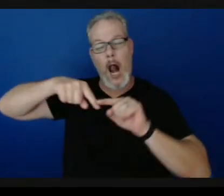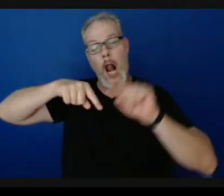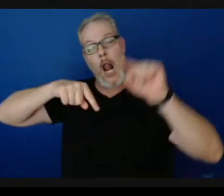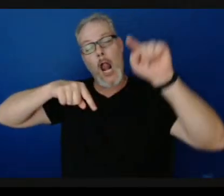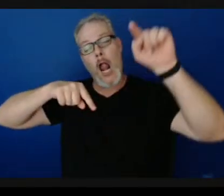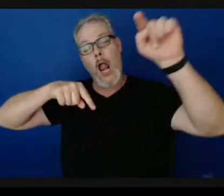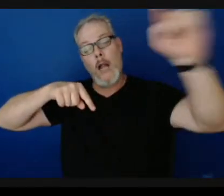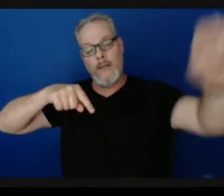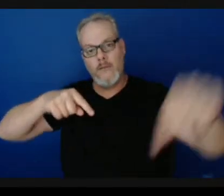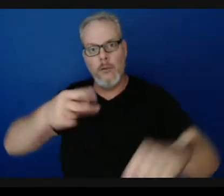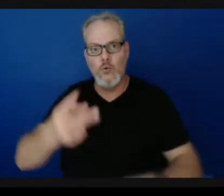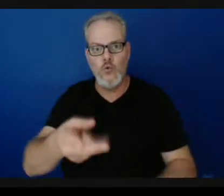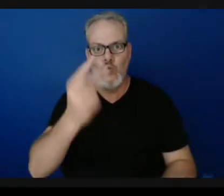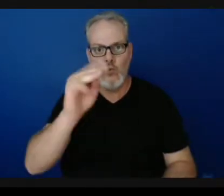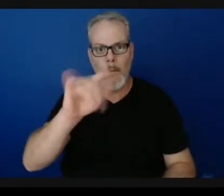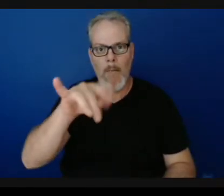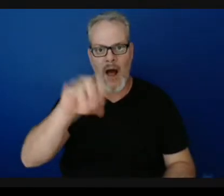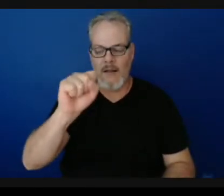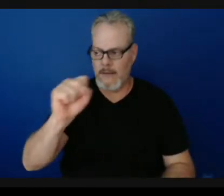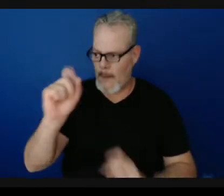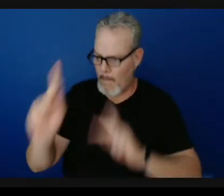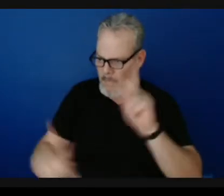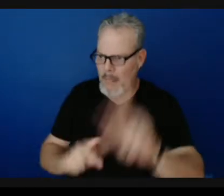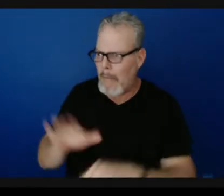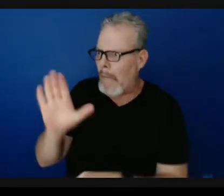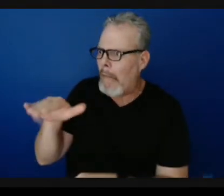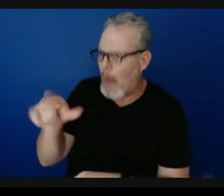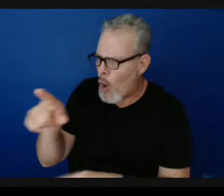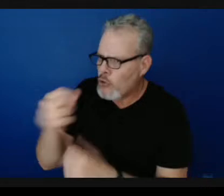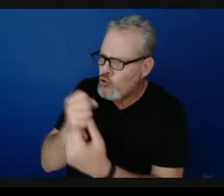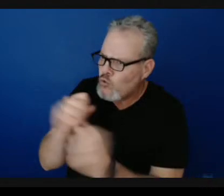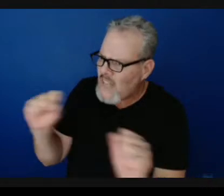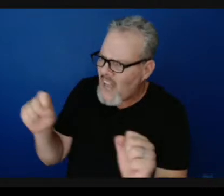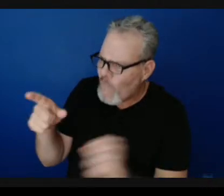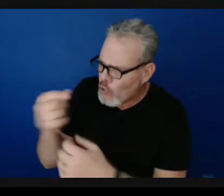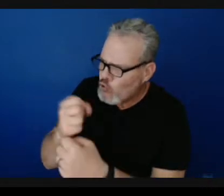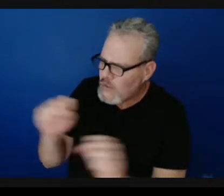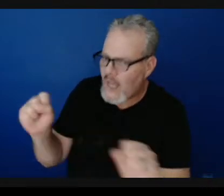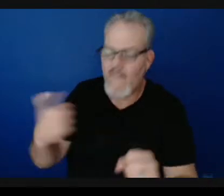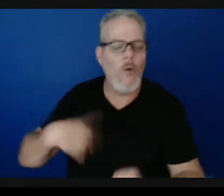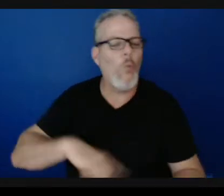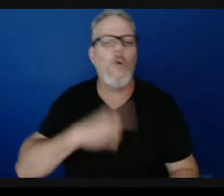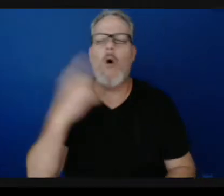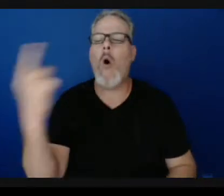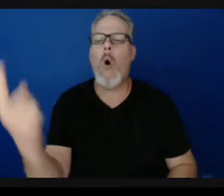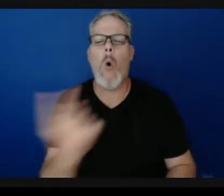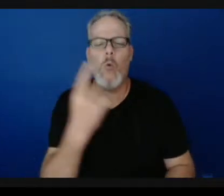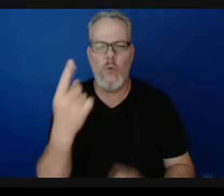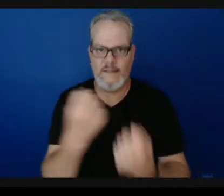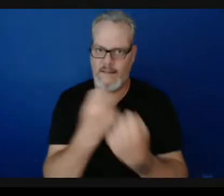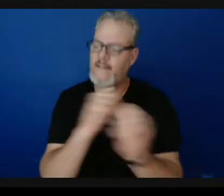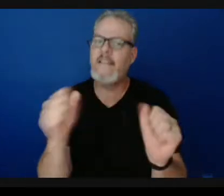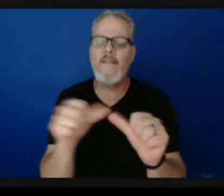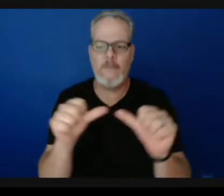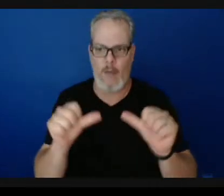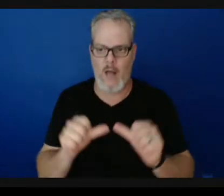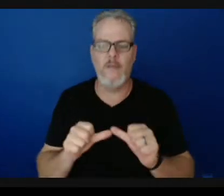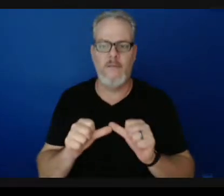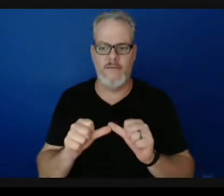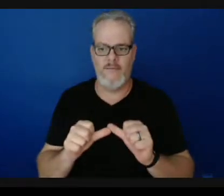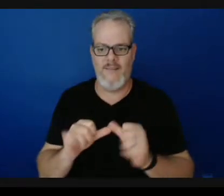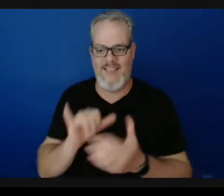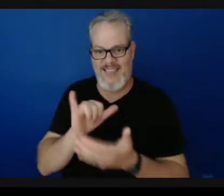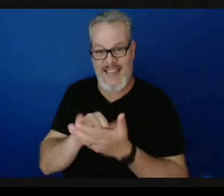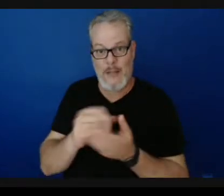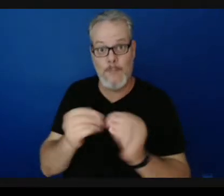people are always interested in, are you safe? You know, we are always putting ourselves in a safe spot to do that. And that's 2+